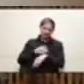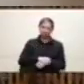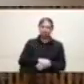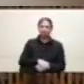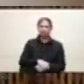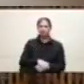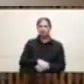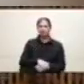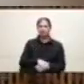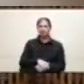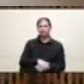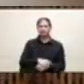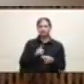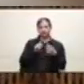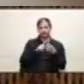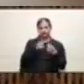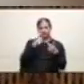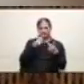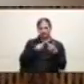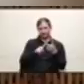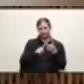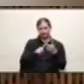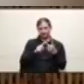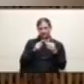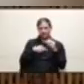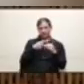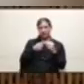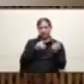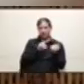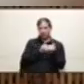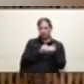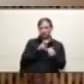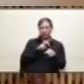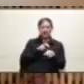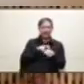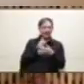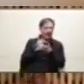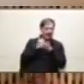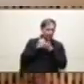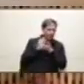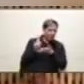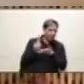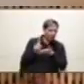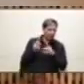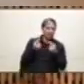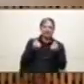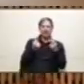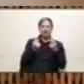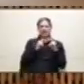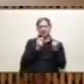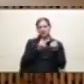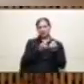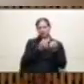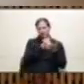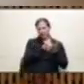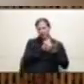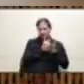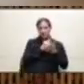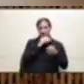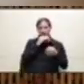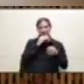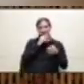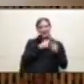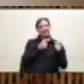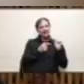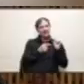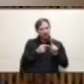the money. When it comes to the issue of the support that we are requesting from National Treasury, it's not really about the support. It's about them coming